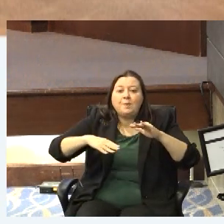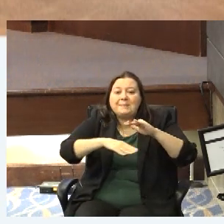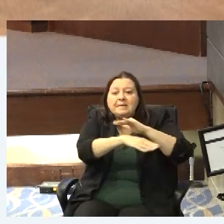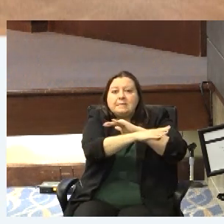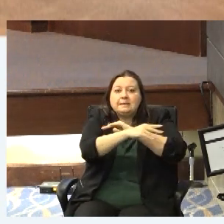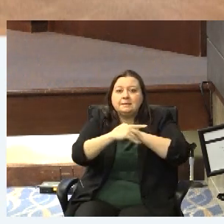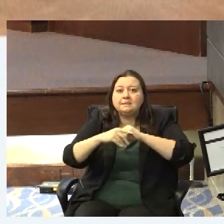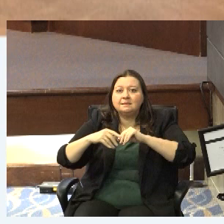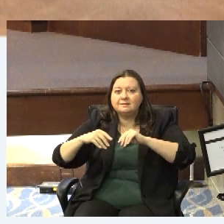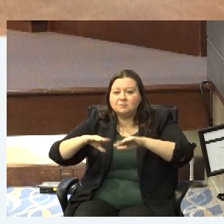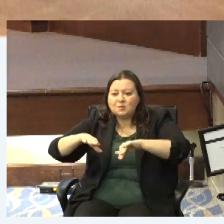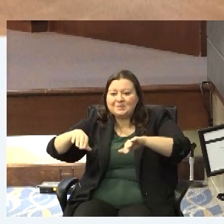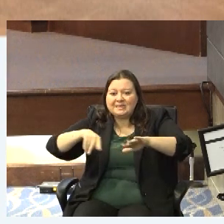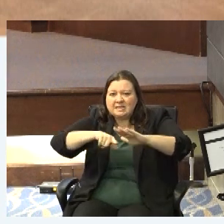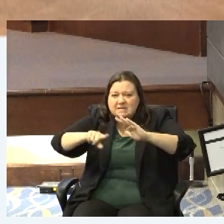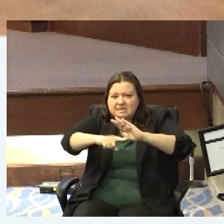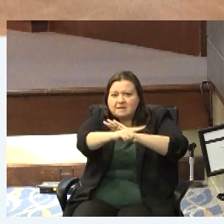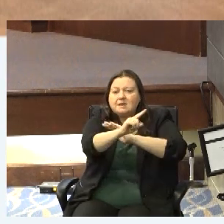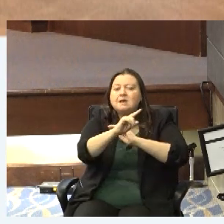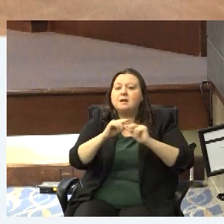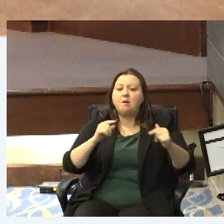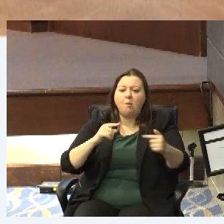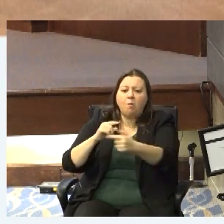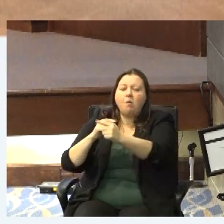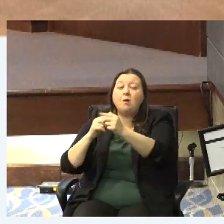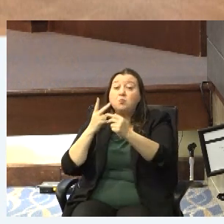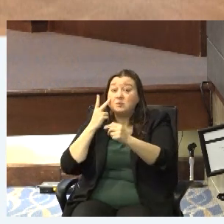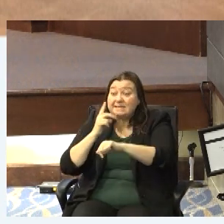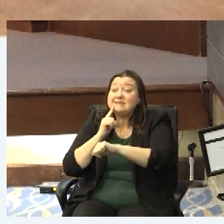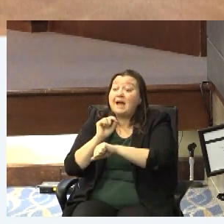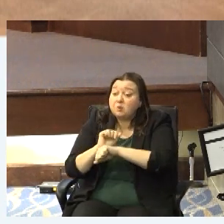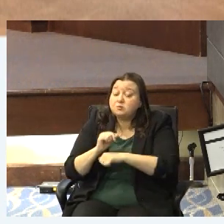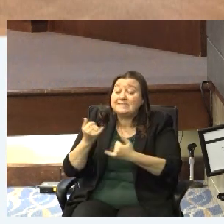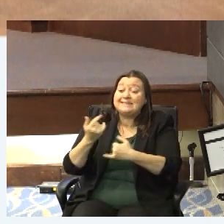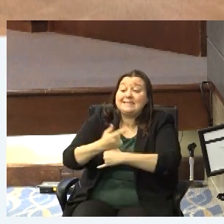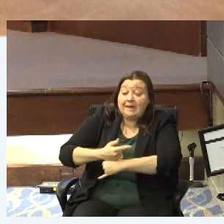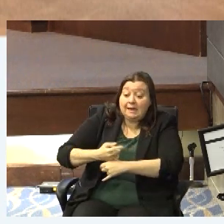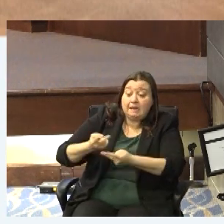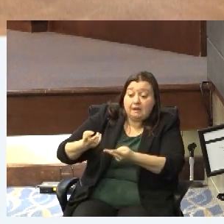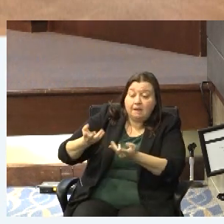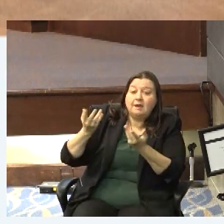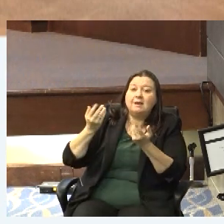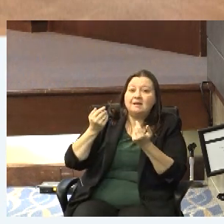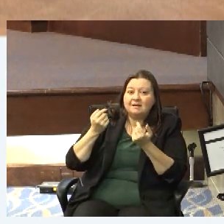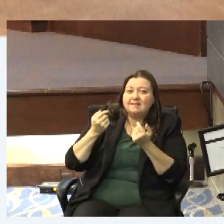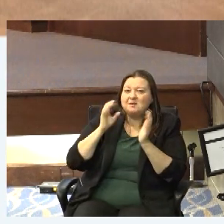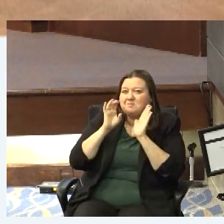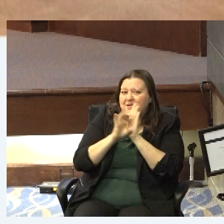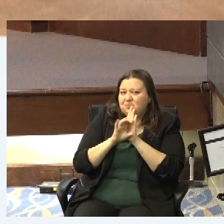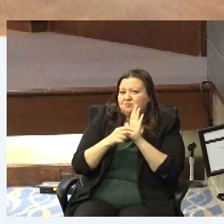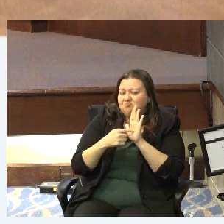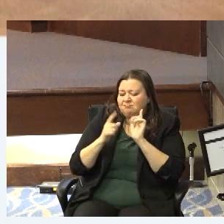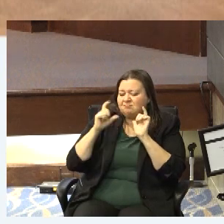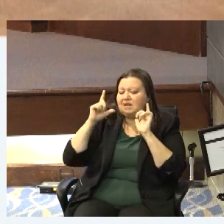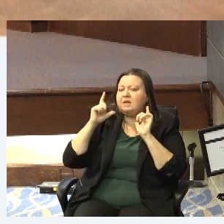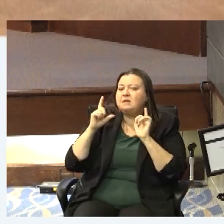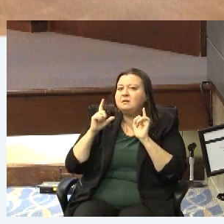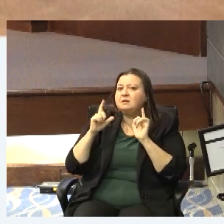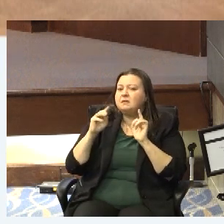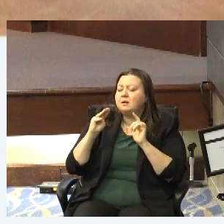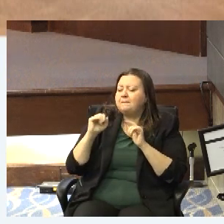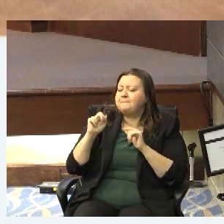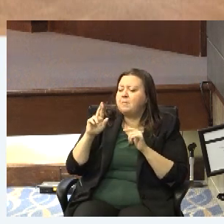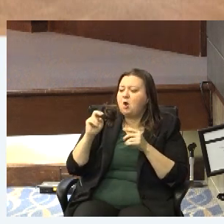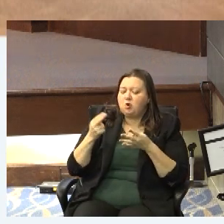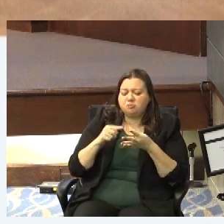underwater. And you see it in its actuality today. These pictures were taken